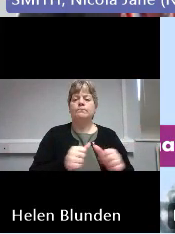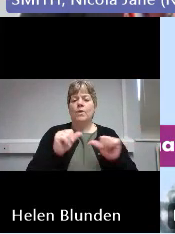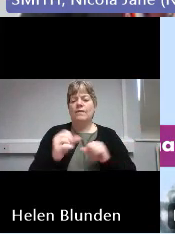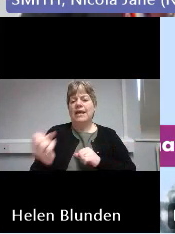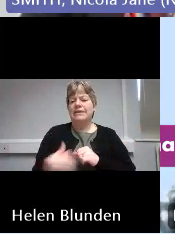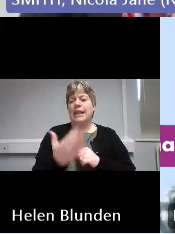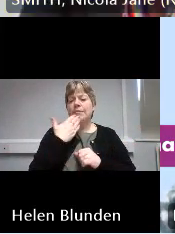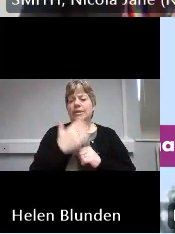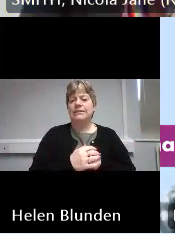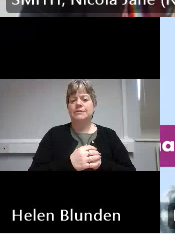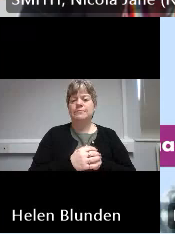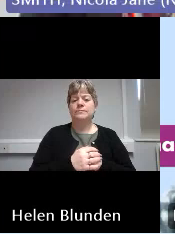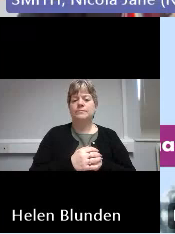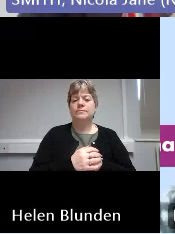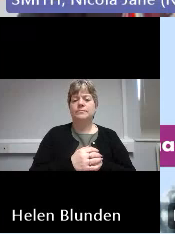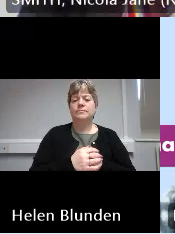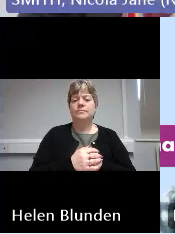please, Maggie?